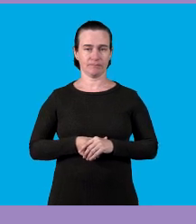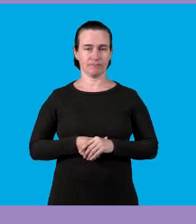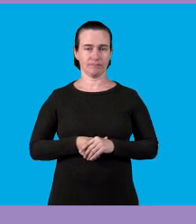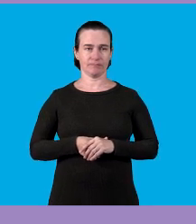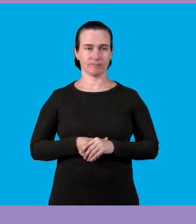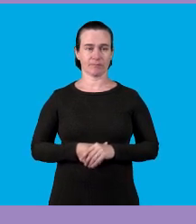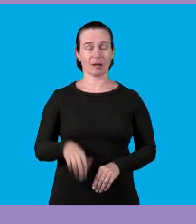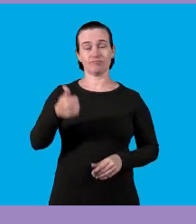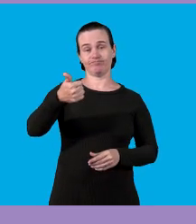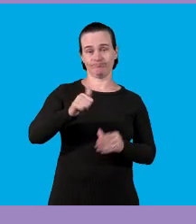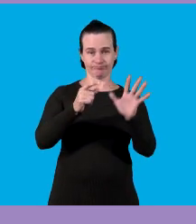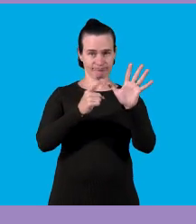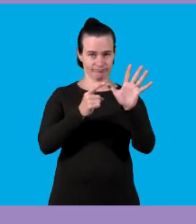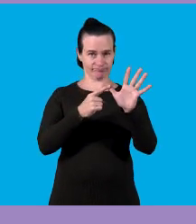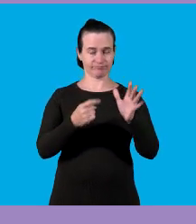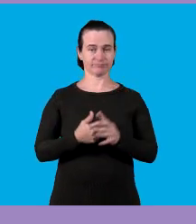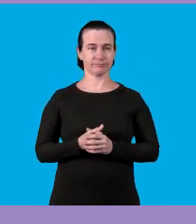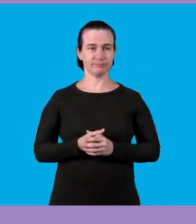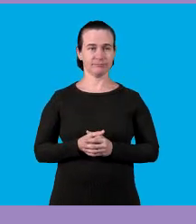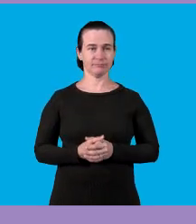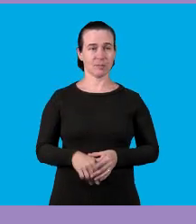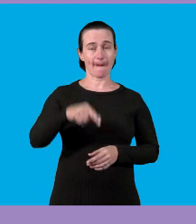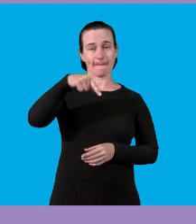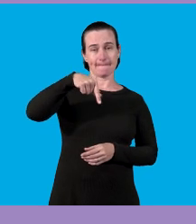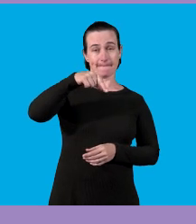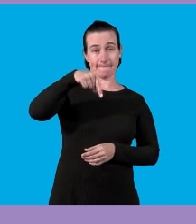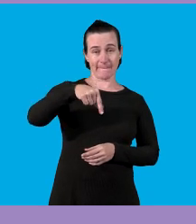All right. Let's look at the next question.